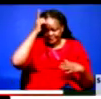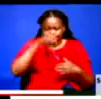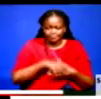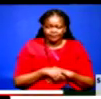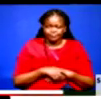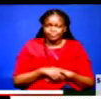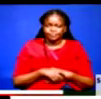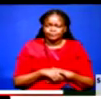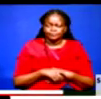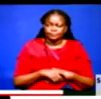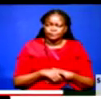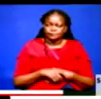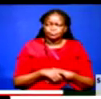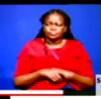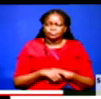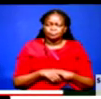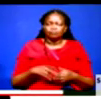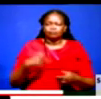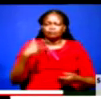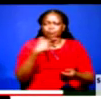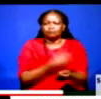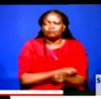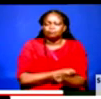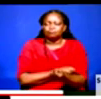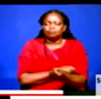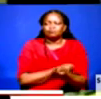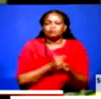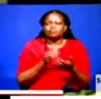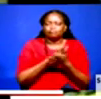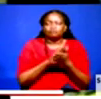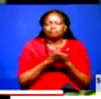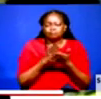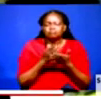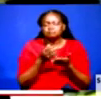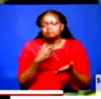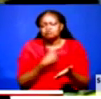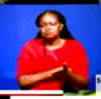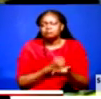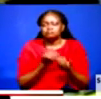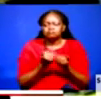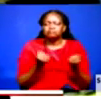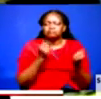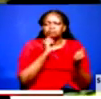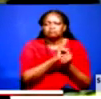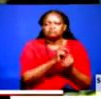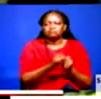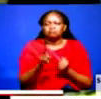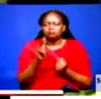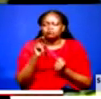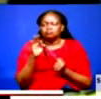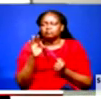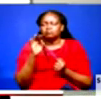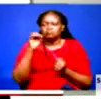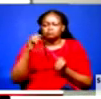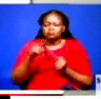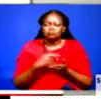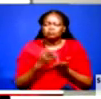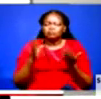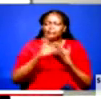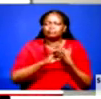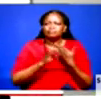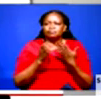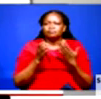areas. Vaccination uptake of basic antigens among children aged 12 to 23 months countrywide